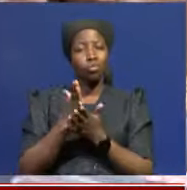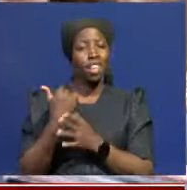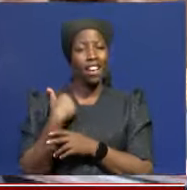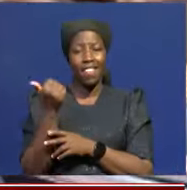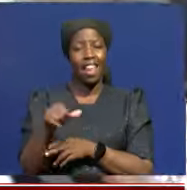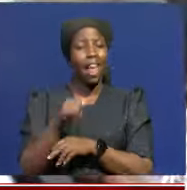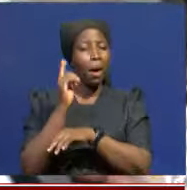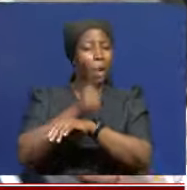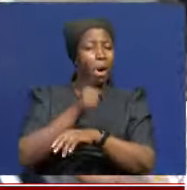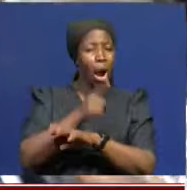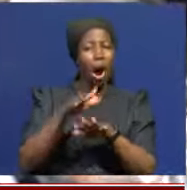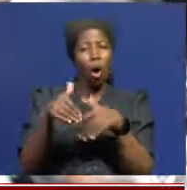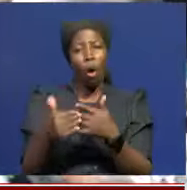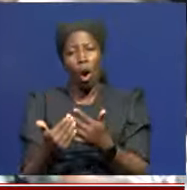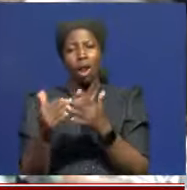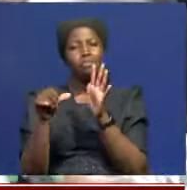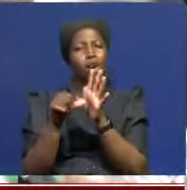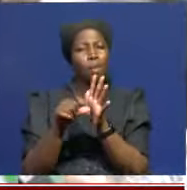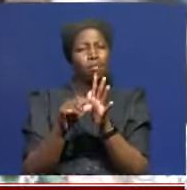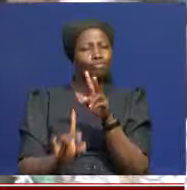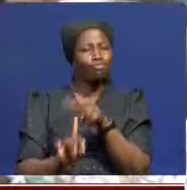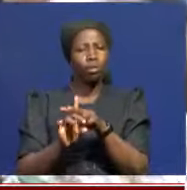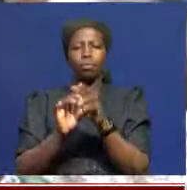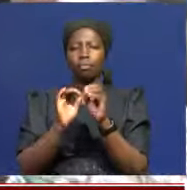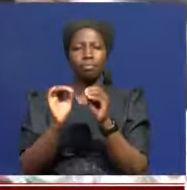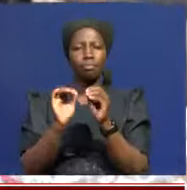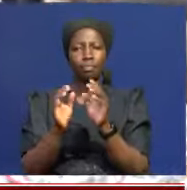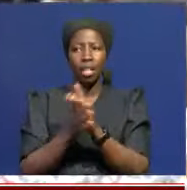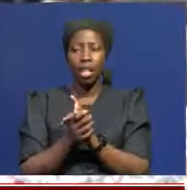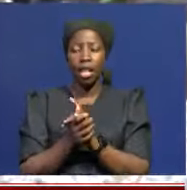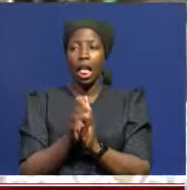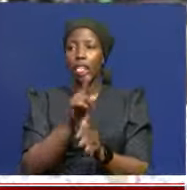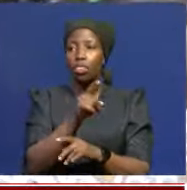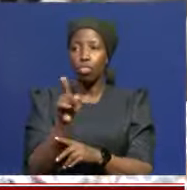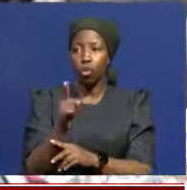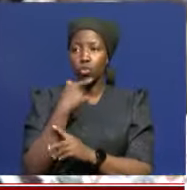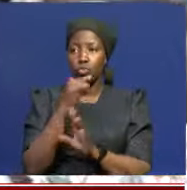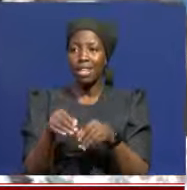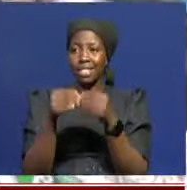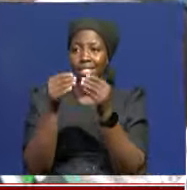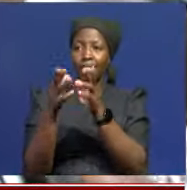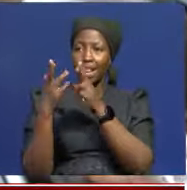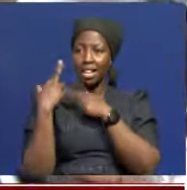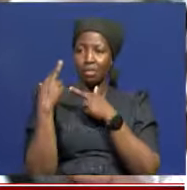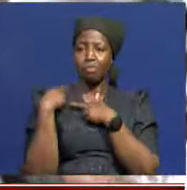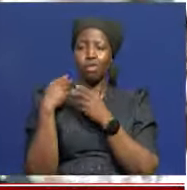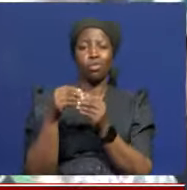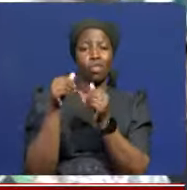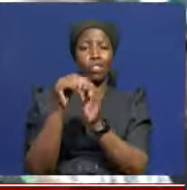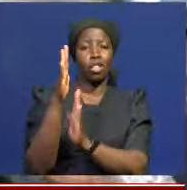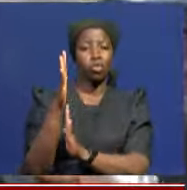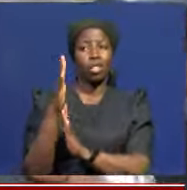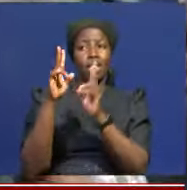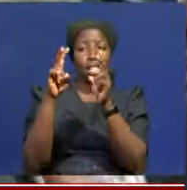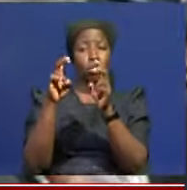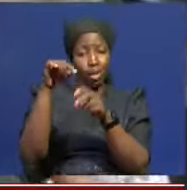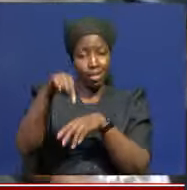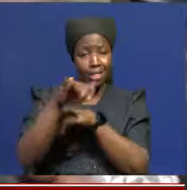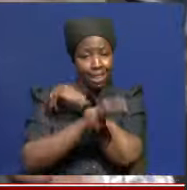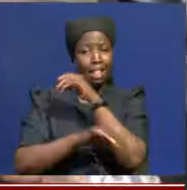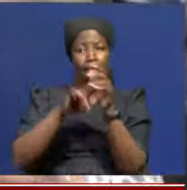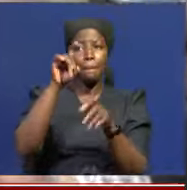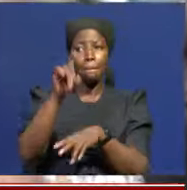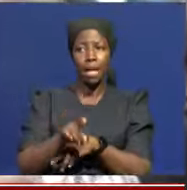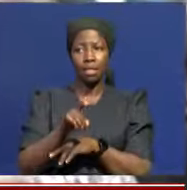was no harassment. We call upon those who have been entrusted to deal with insecurity and matter security in this country. They